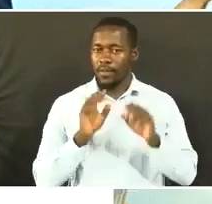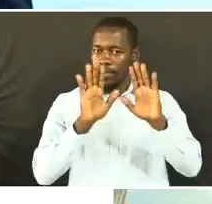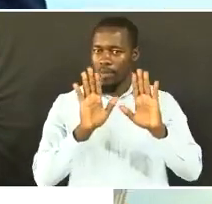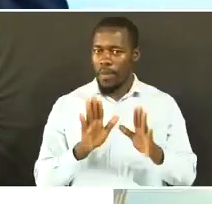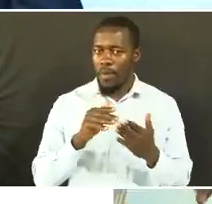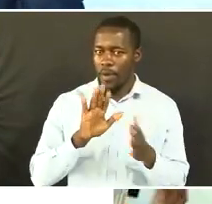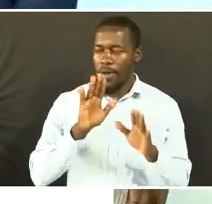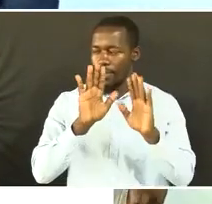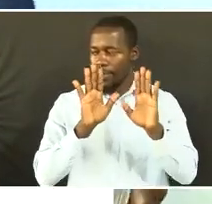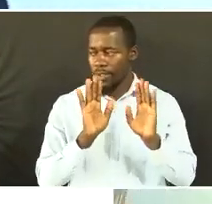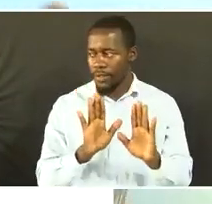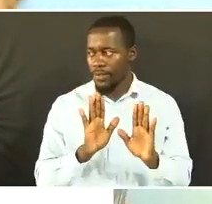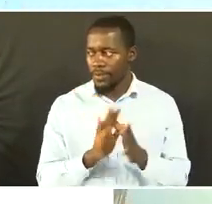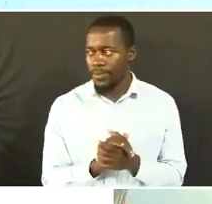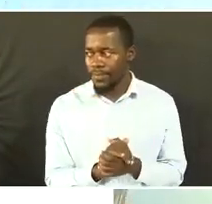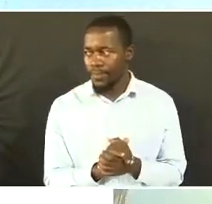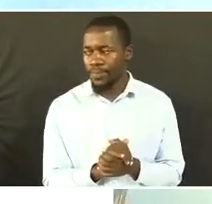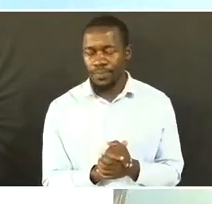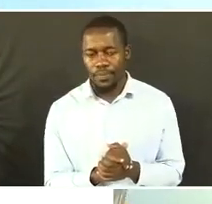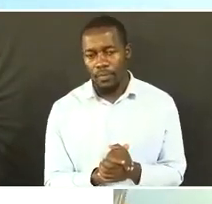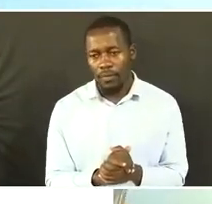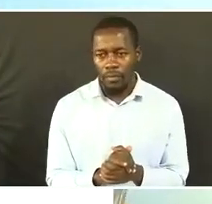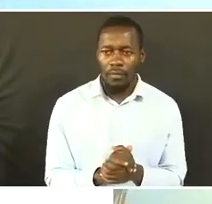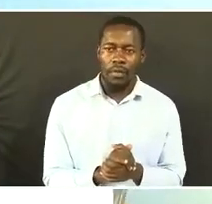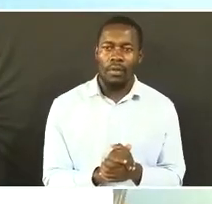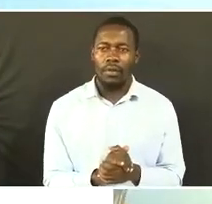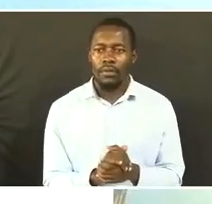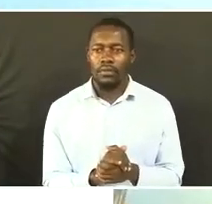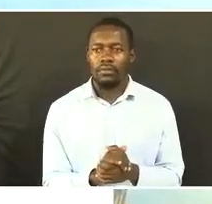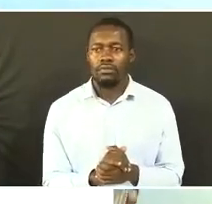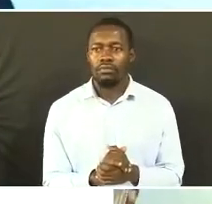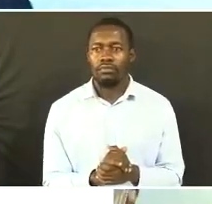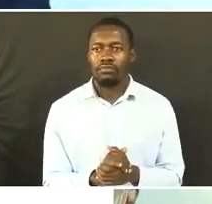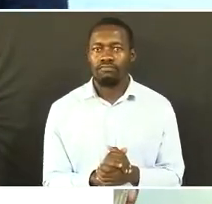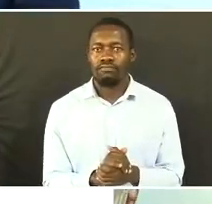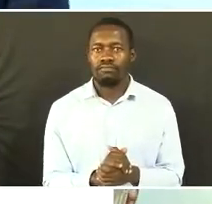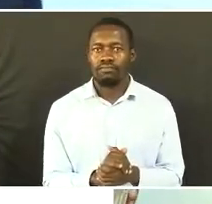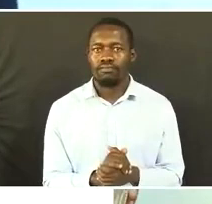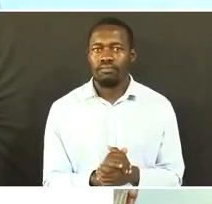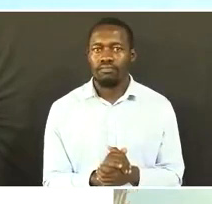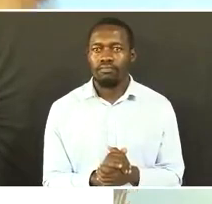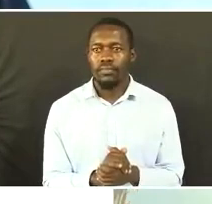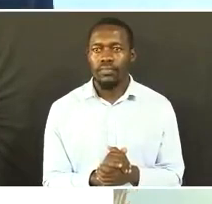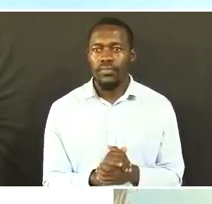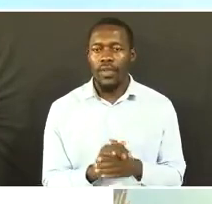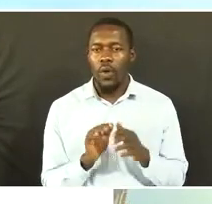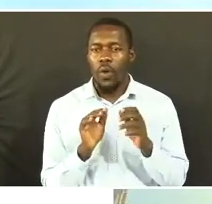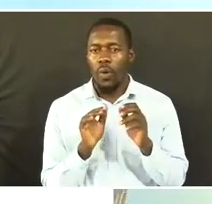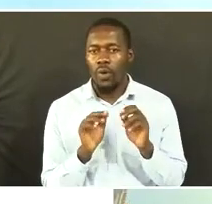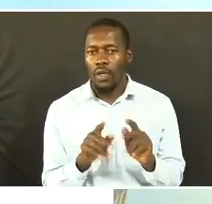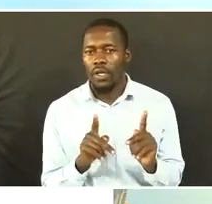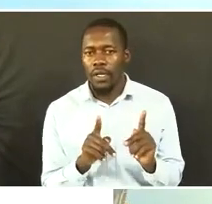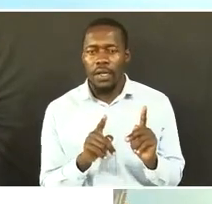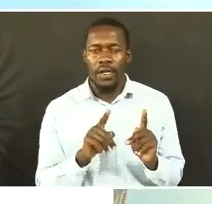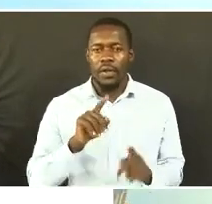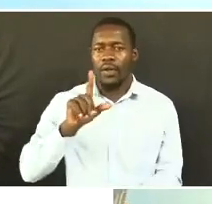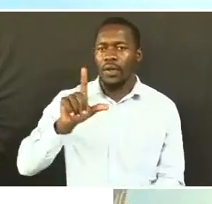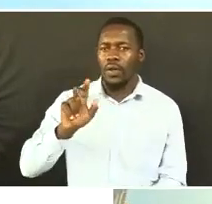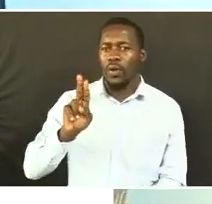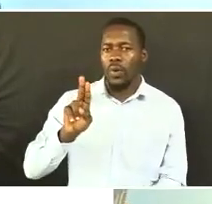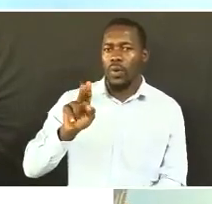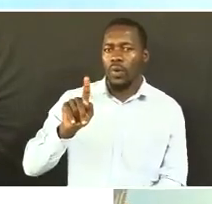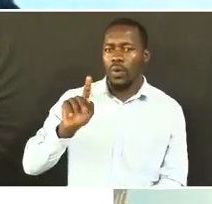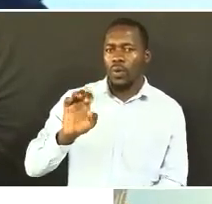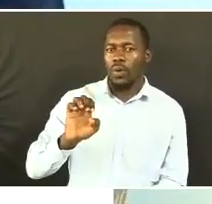related passage of scripture that then furnishes our title. Travel with me to the book of Luke, and the chapter